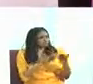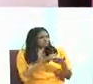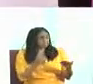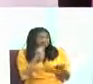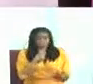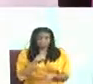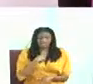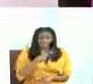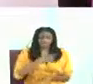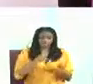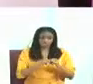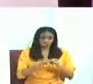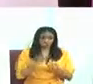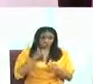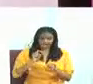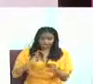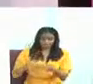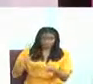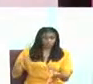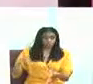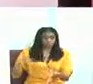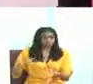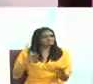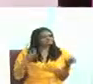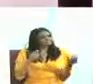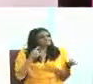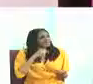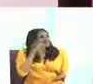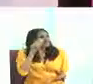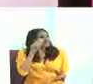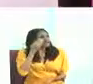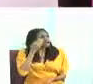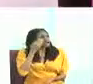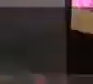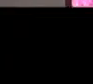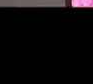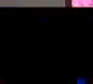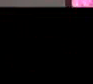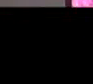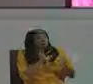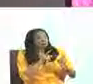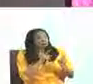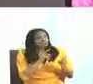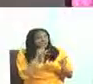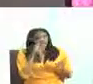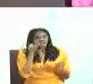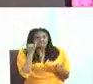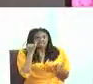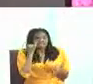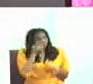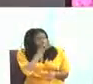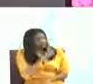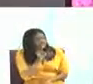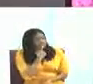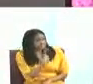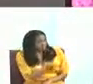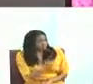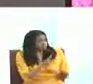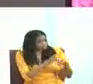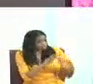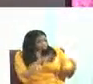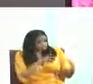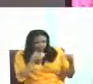shoes. Now I'm going to say to you, I don't know what it is you need to take off, but if it's heavy burdens, take them off this